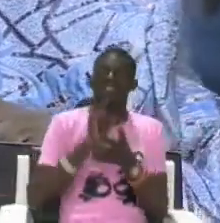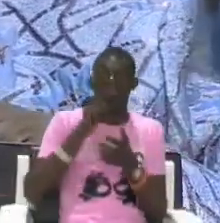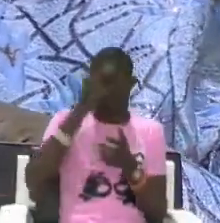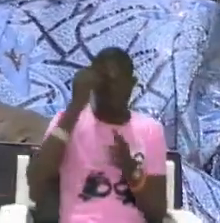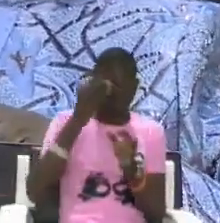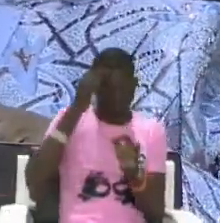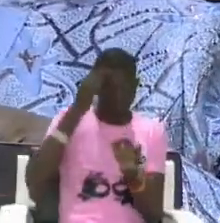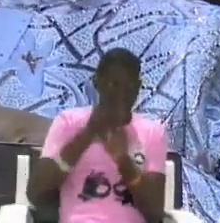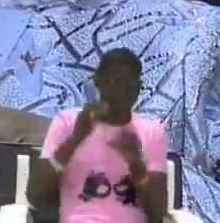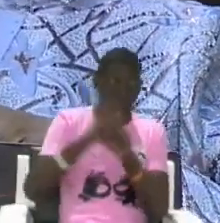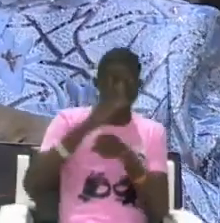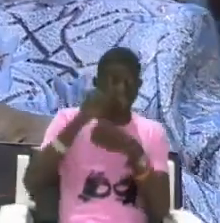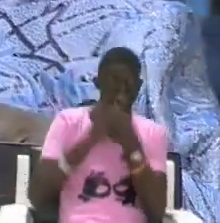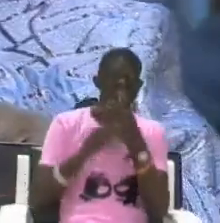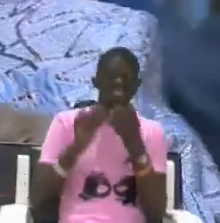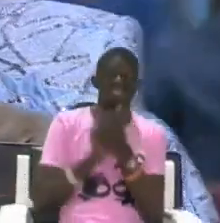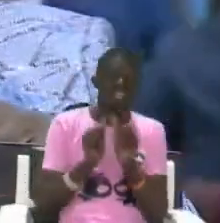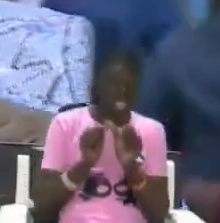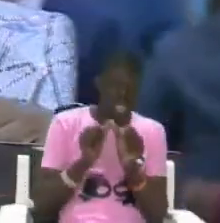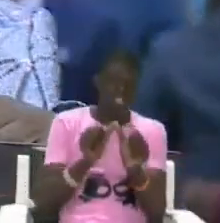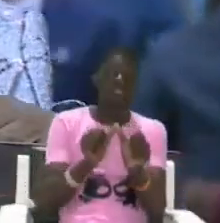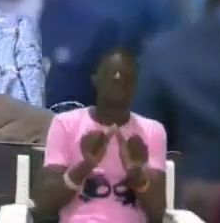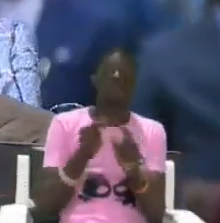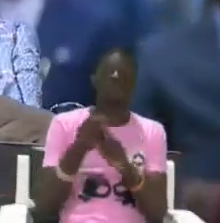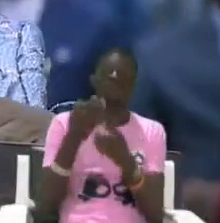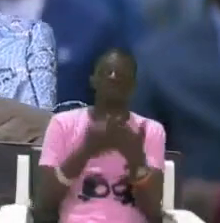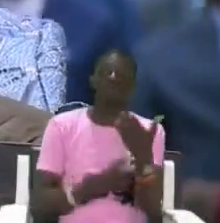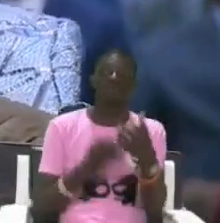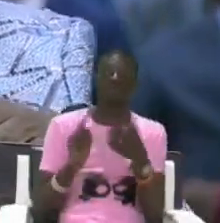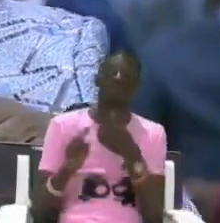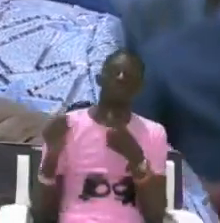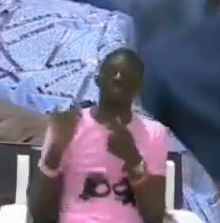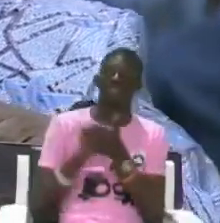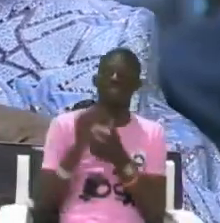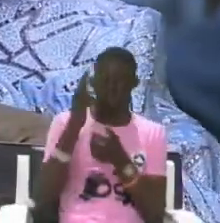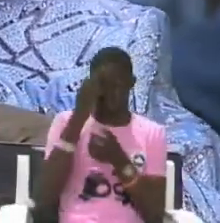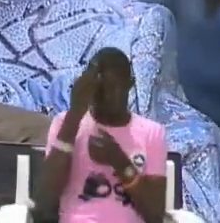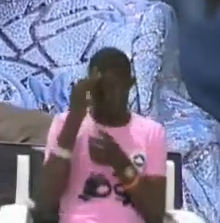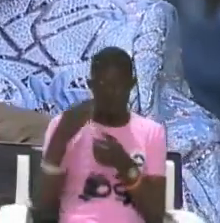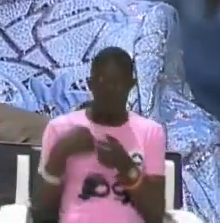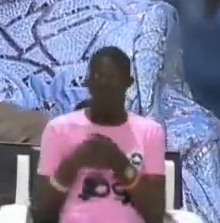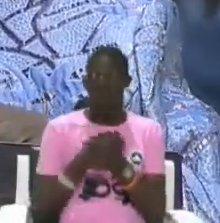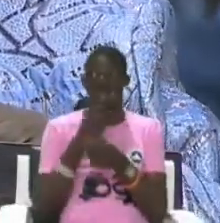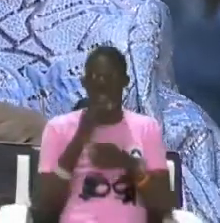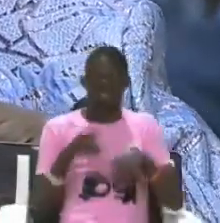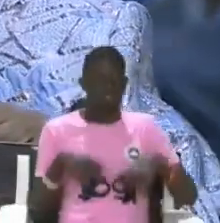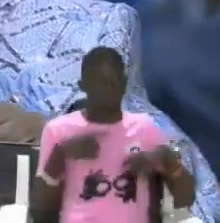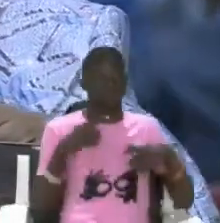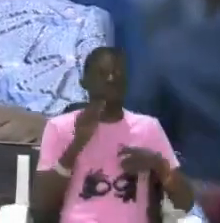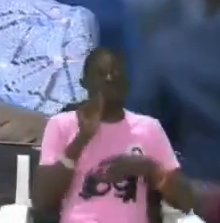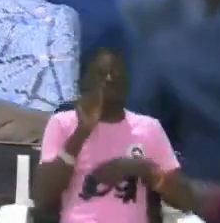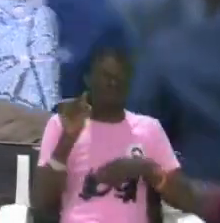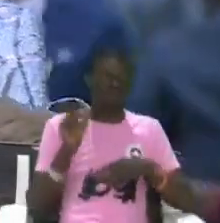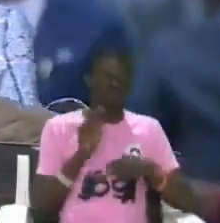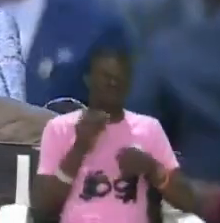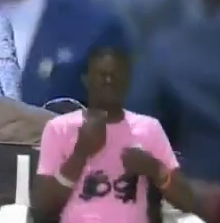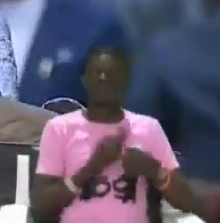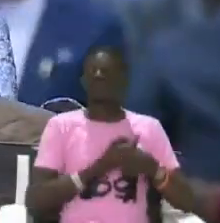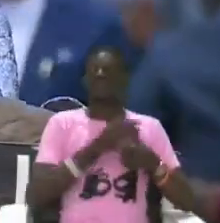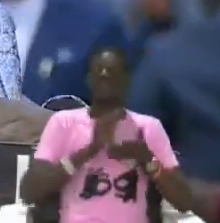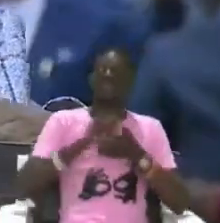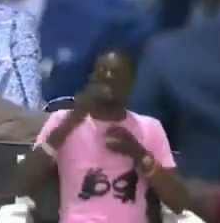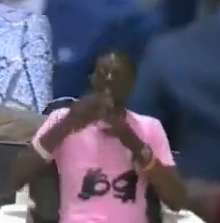that endures from morning to morning. That is why we are alive, those of us that are called by his